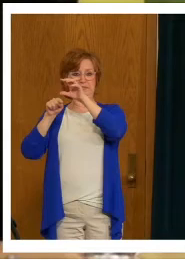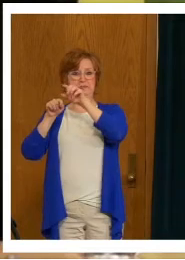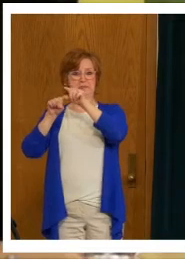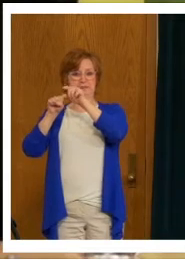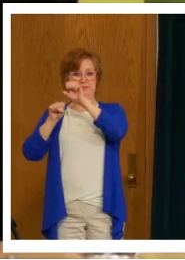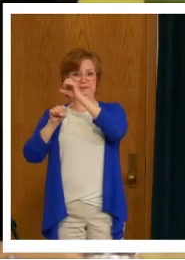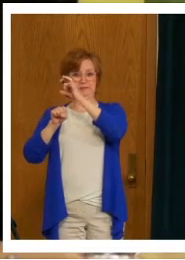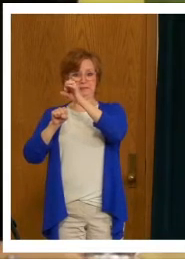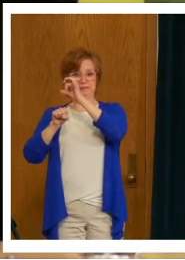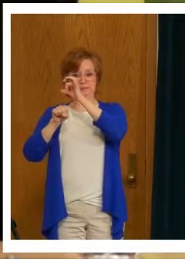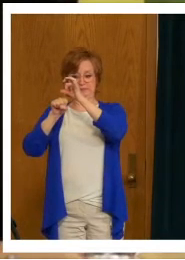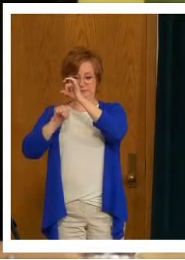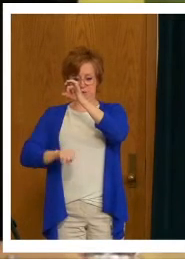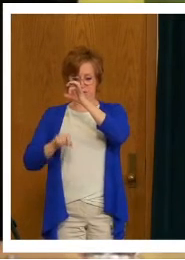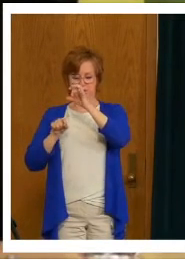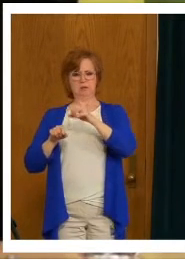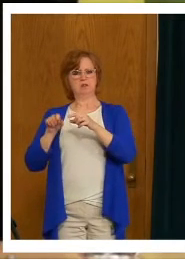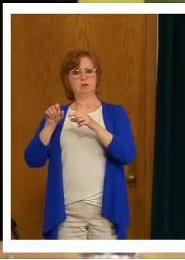Forks. As we know, many